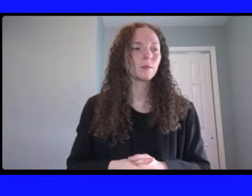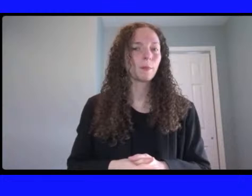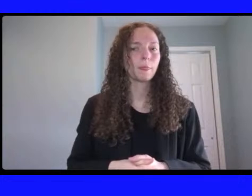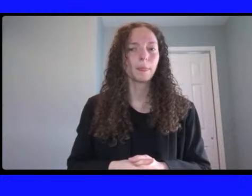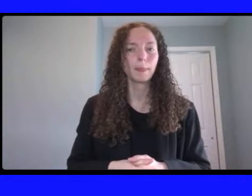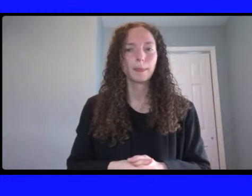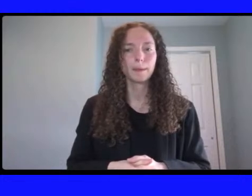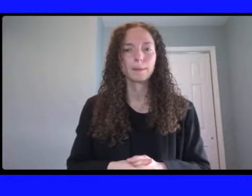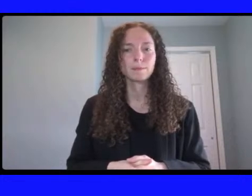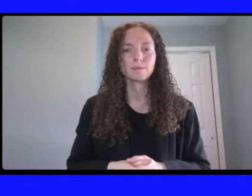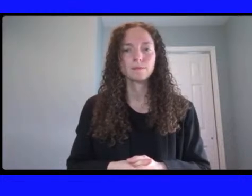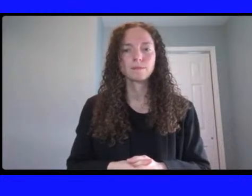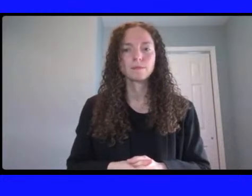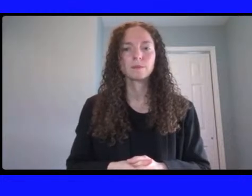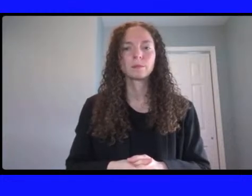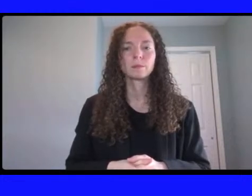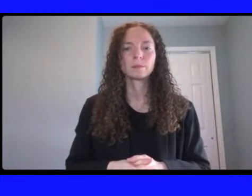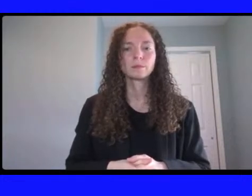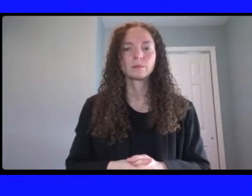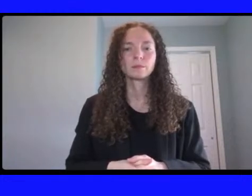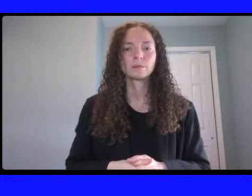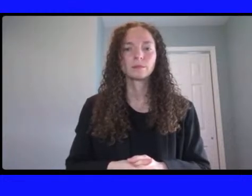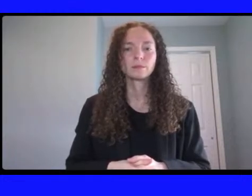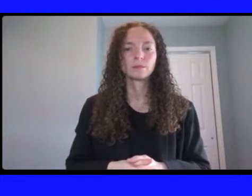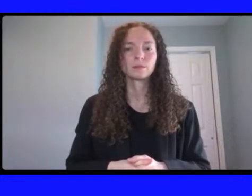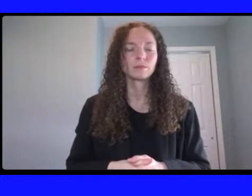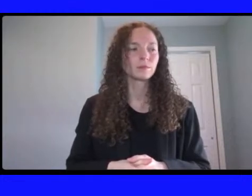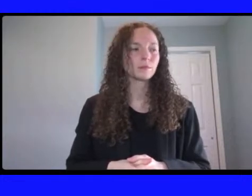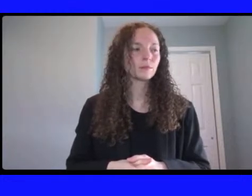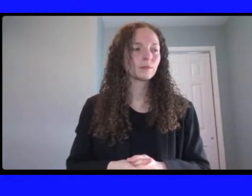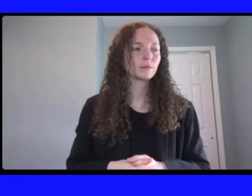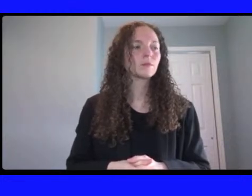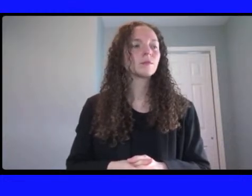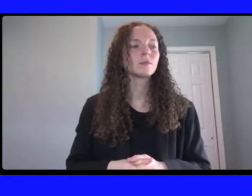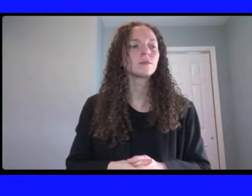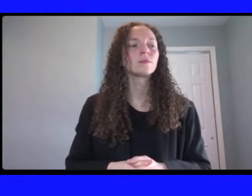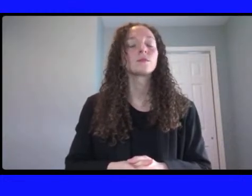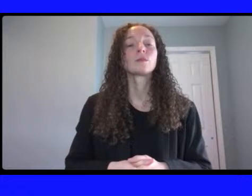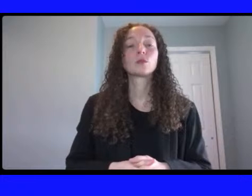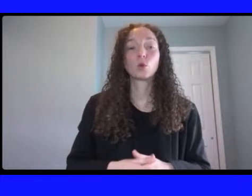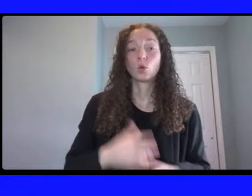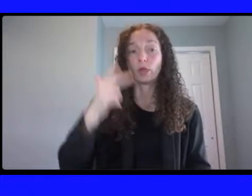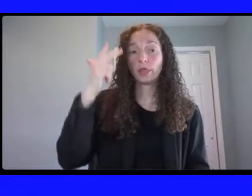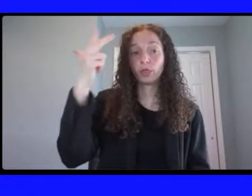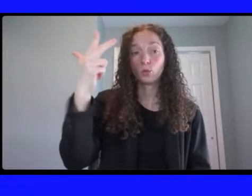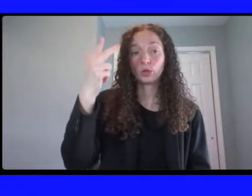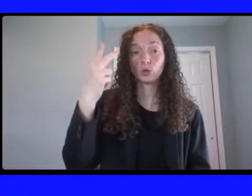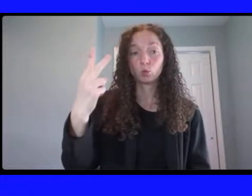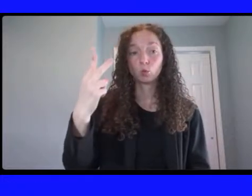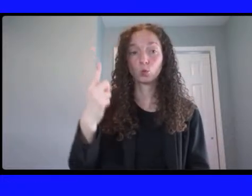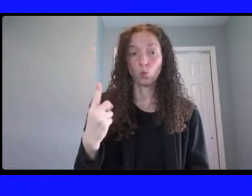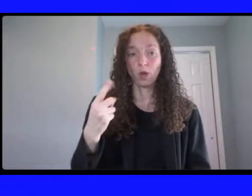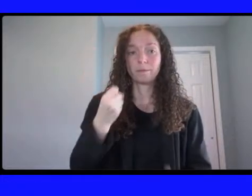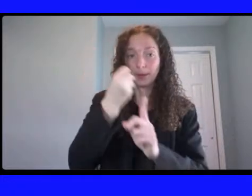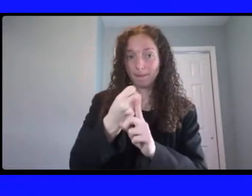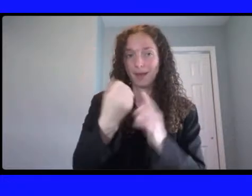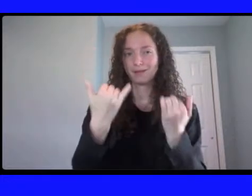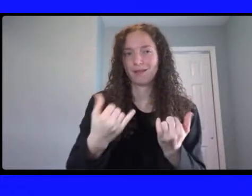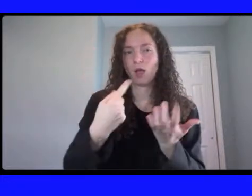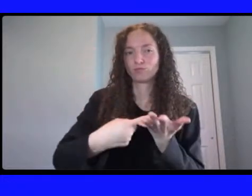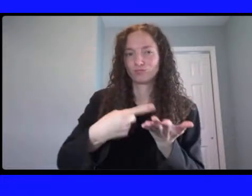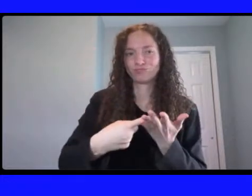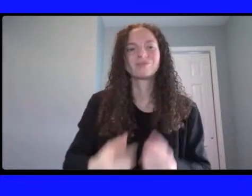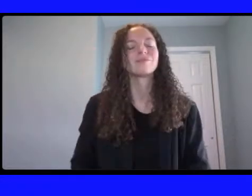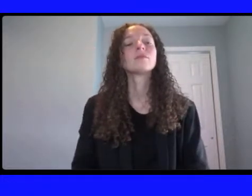and pediatrics in a real 2-generation model that really integrates those disciplines towards the goal of supporting